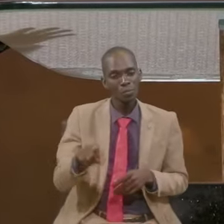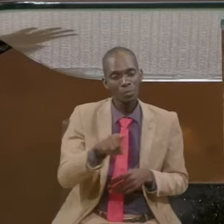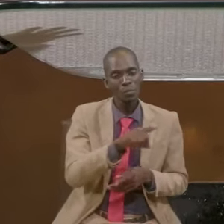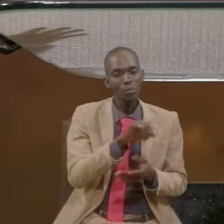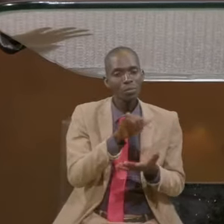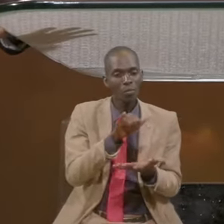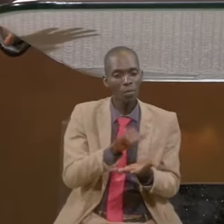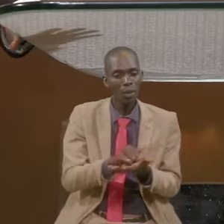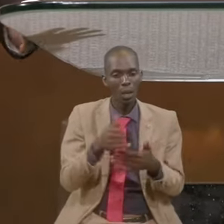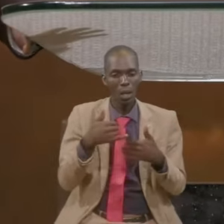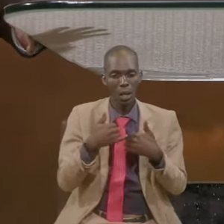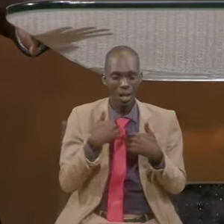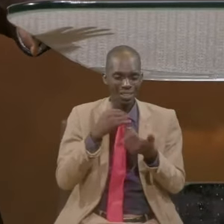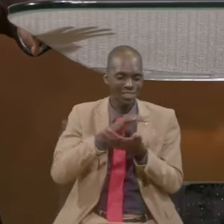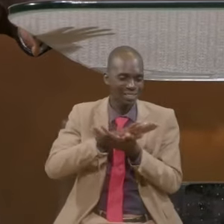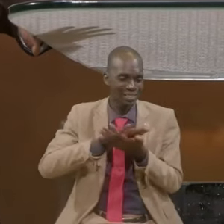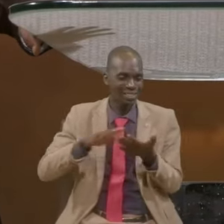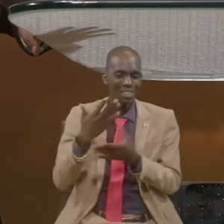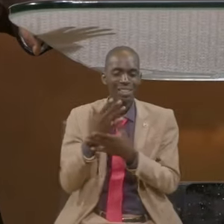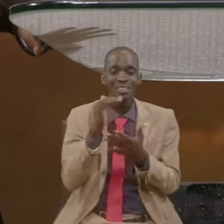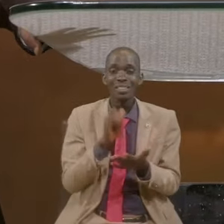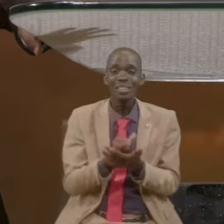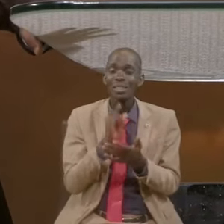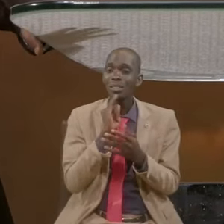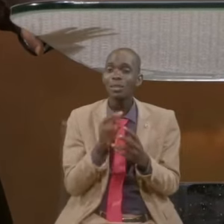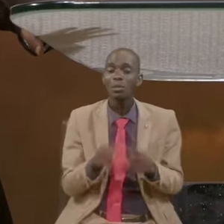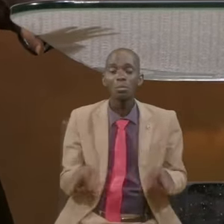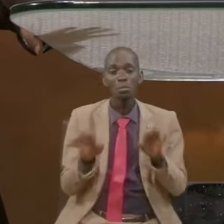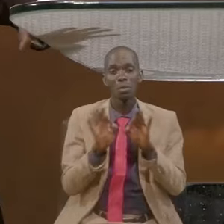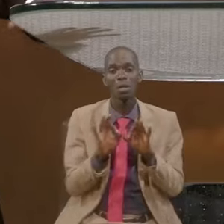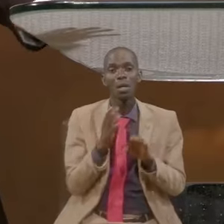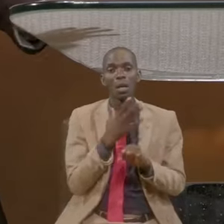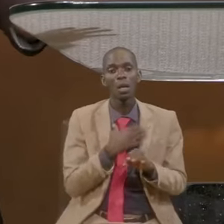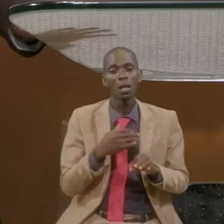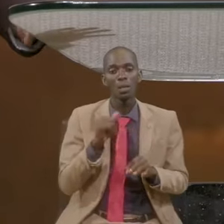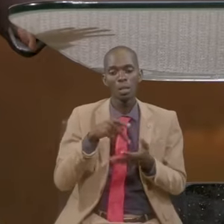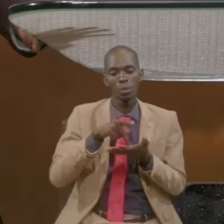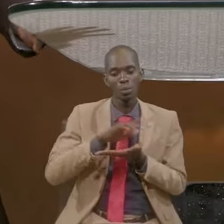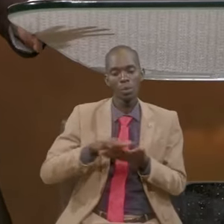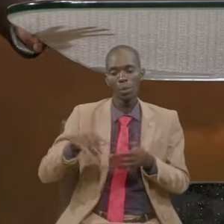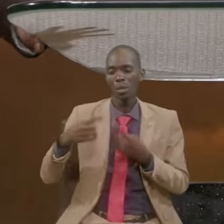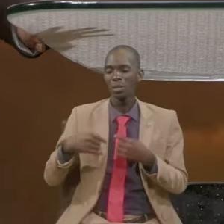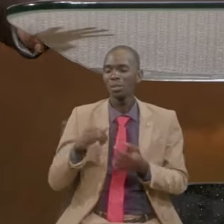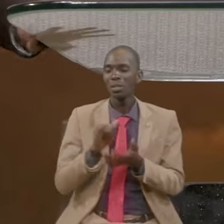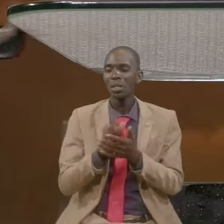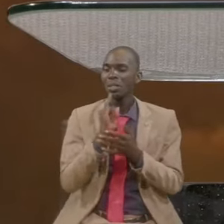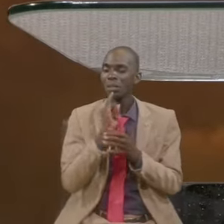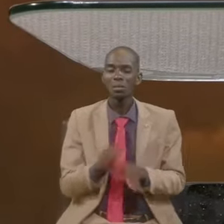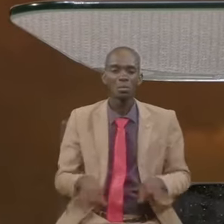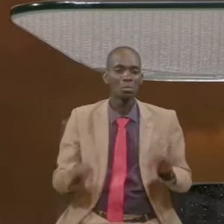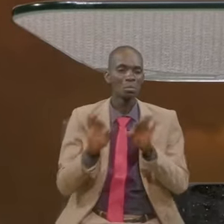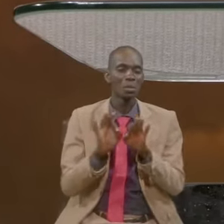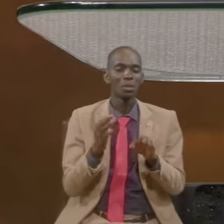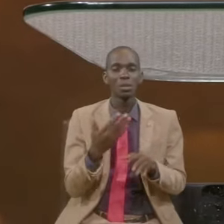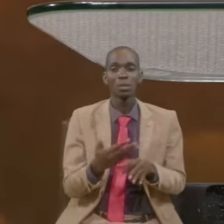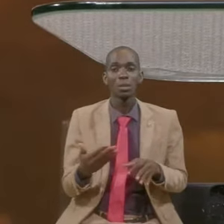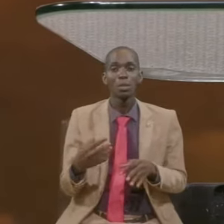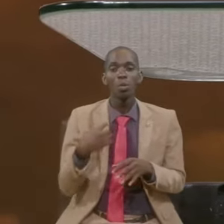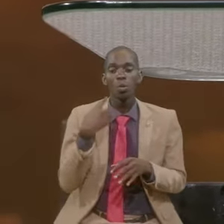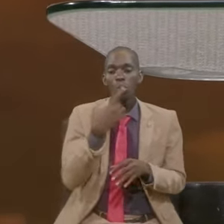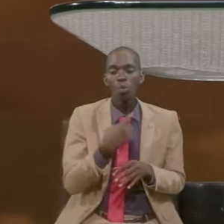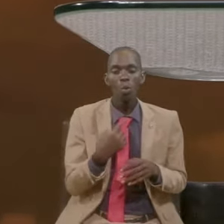have clean hands. That's what matters. And a pure heart. That's what matters. Who has not lifted up